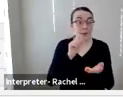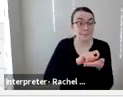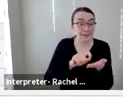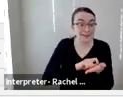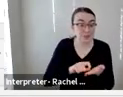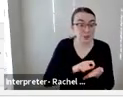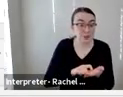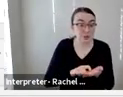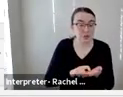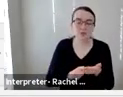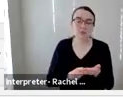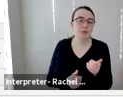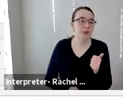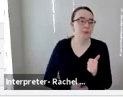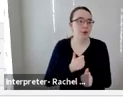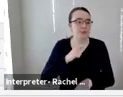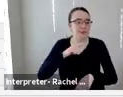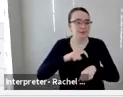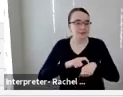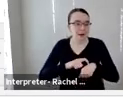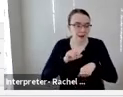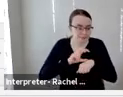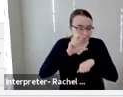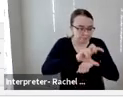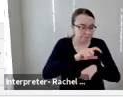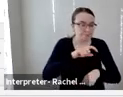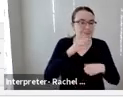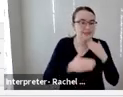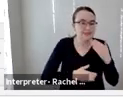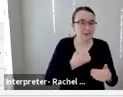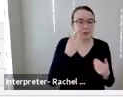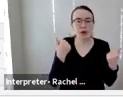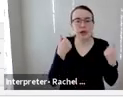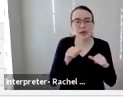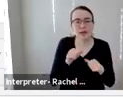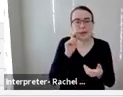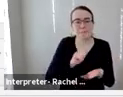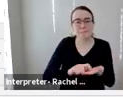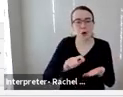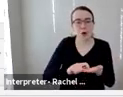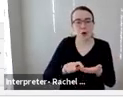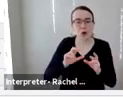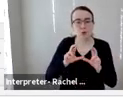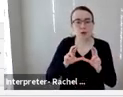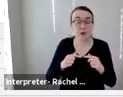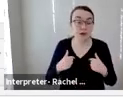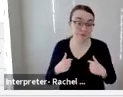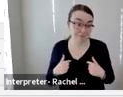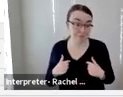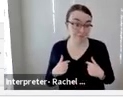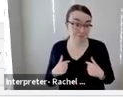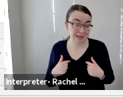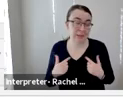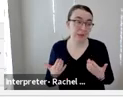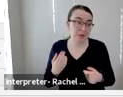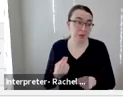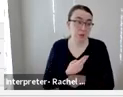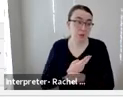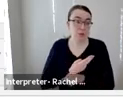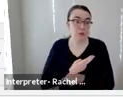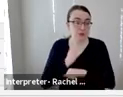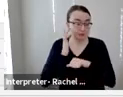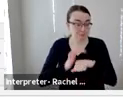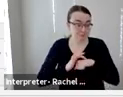most time-consuming step of any marker rendering. Now, did I take that to heart too much?